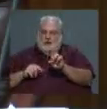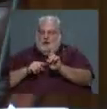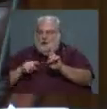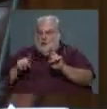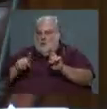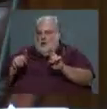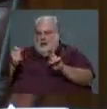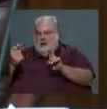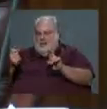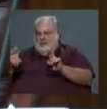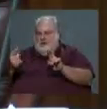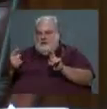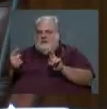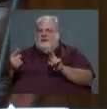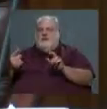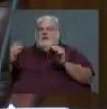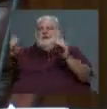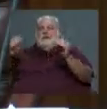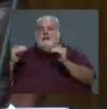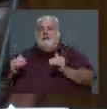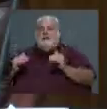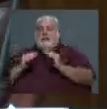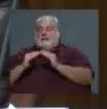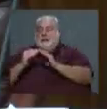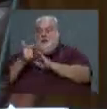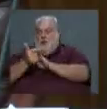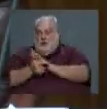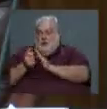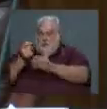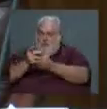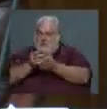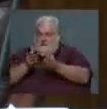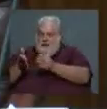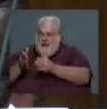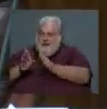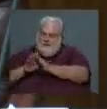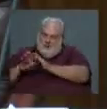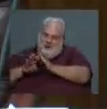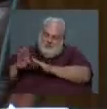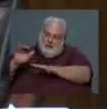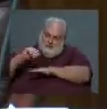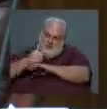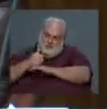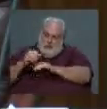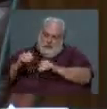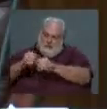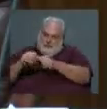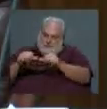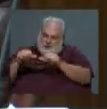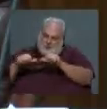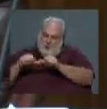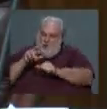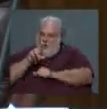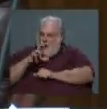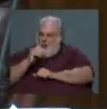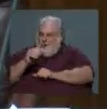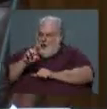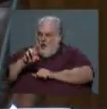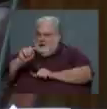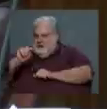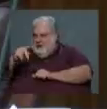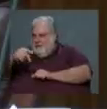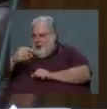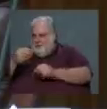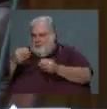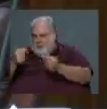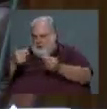111 from minor arterial to collector standard. An ordinance to approve a plan zoning development establishing a plan office district titled R and RT Property, short